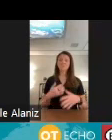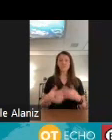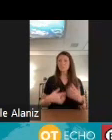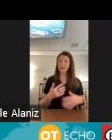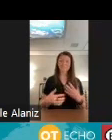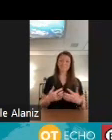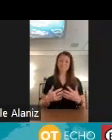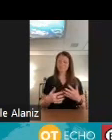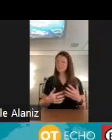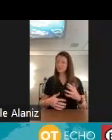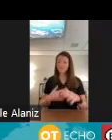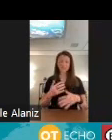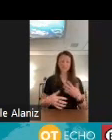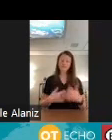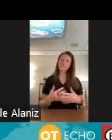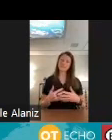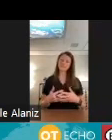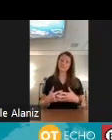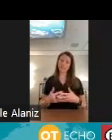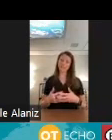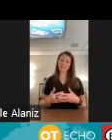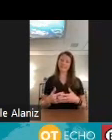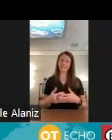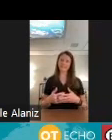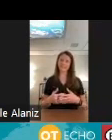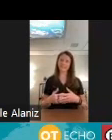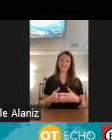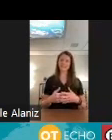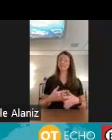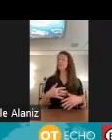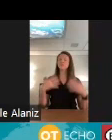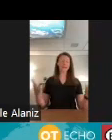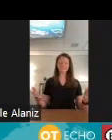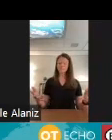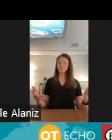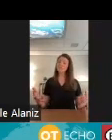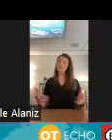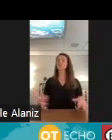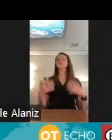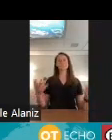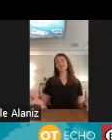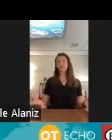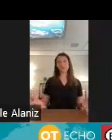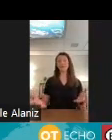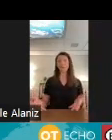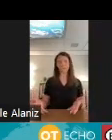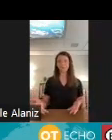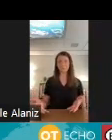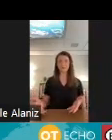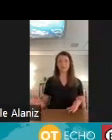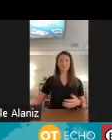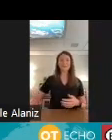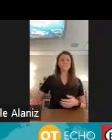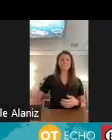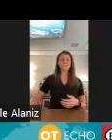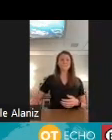essentially the more you practice a skill, the more efficient the brain gets at executing that skill. So if you practice working memory, you're going to get better at working